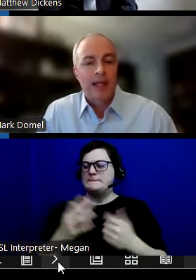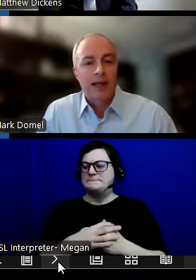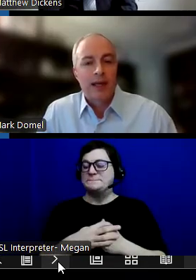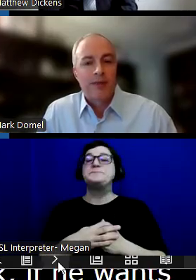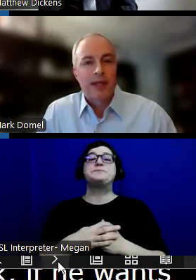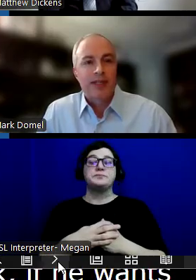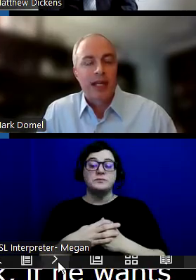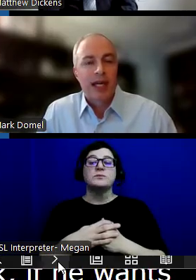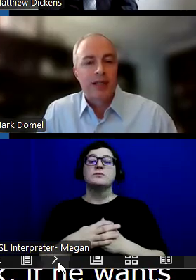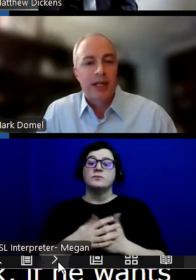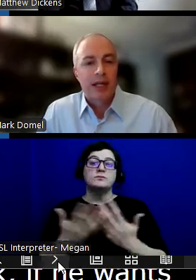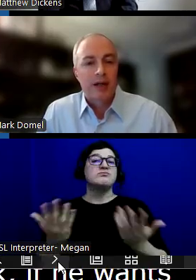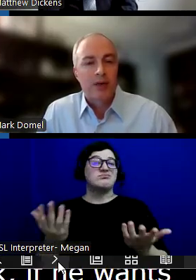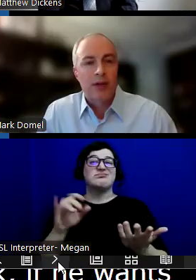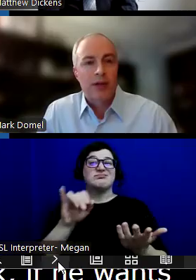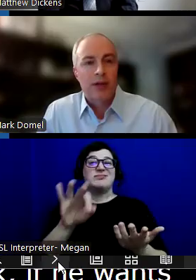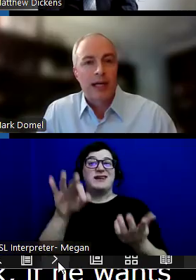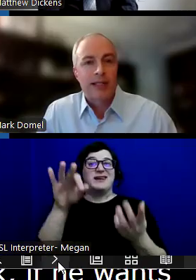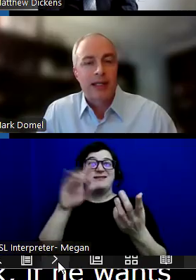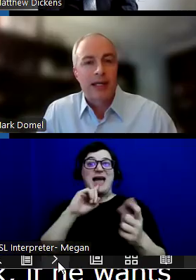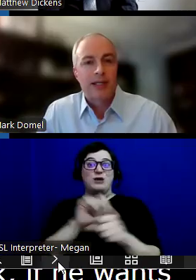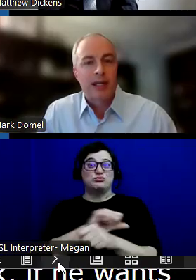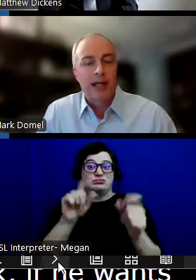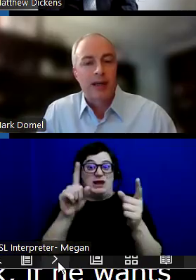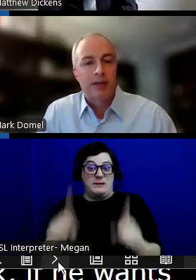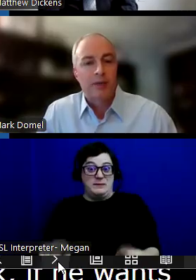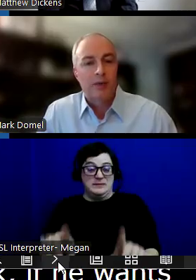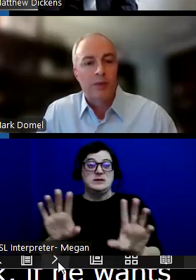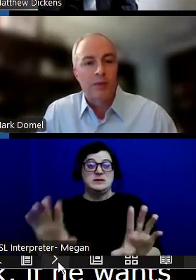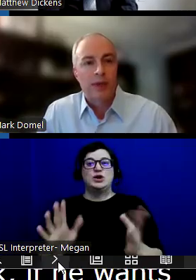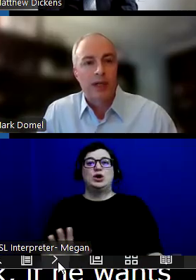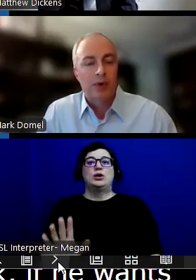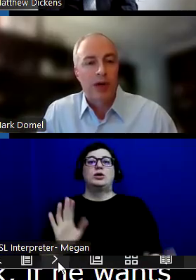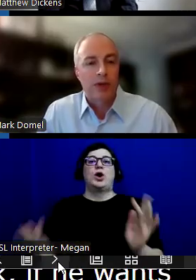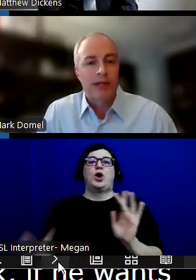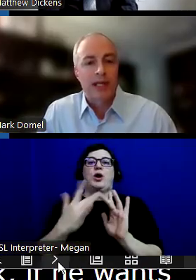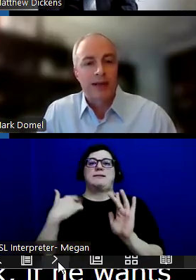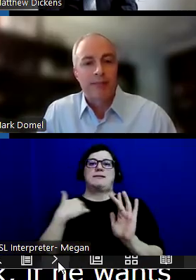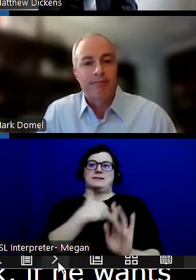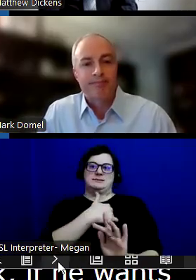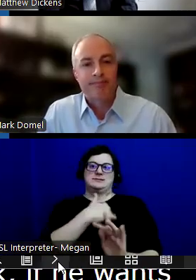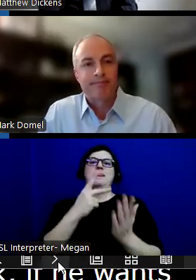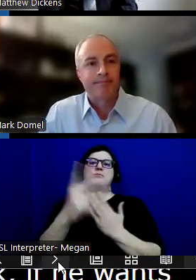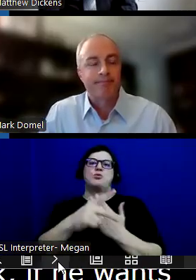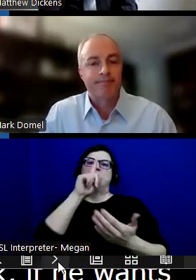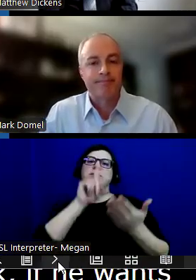Yeah, if that's the case, you would contact us and the program will investigate that.